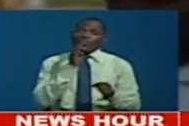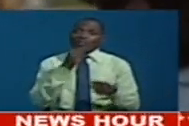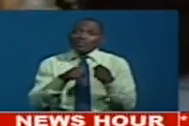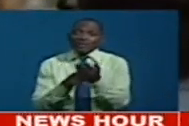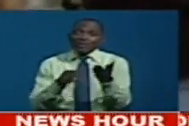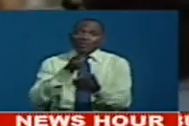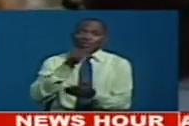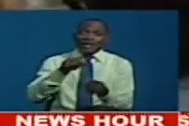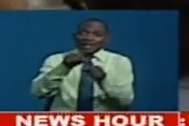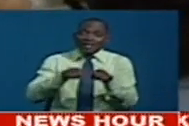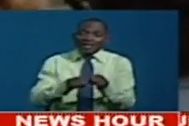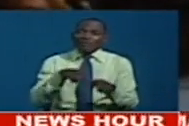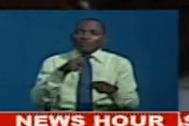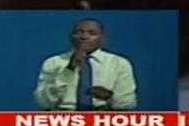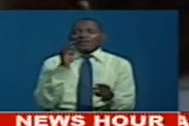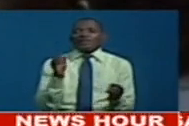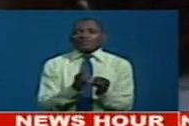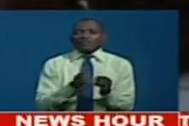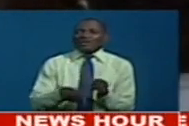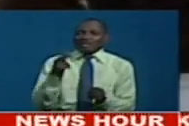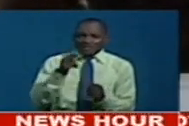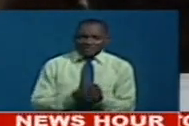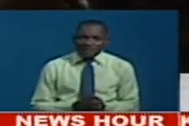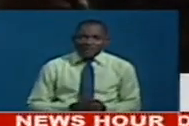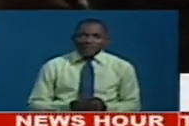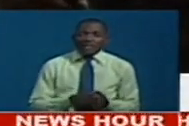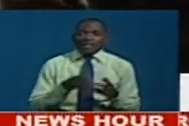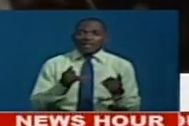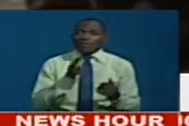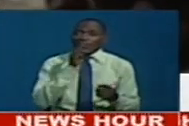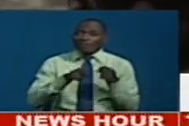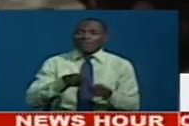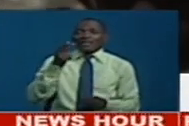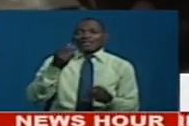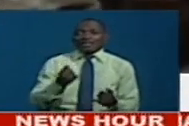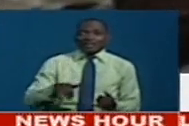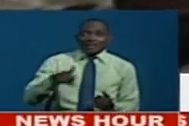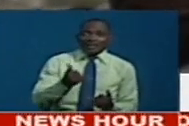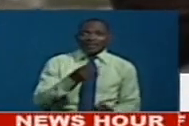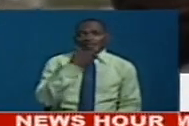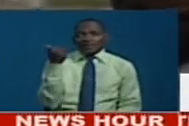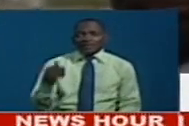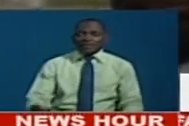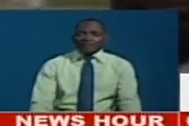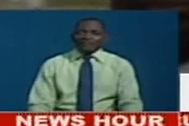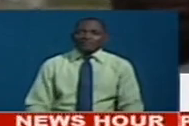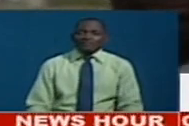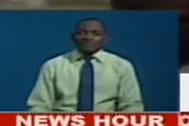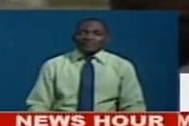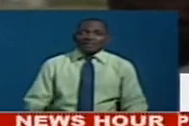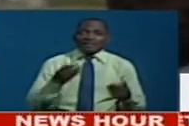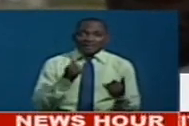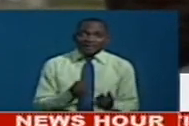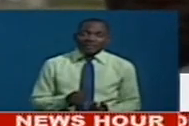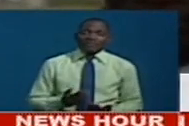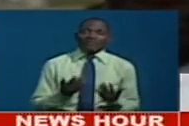for the Wa municipality will significantly improve, making life better for all of us here. Ladies and